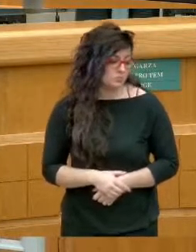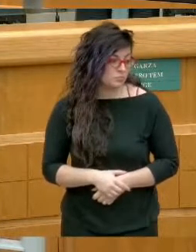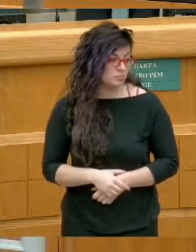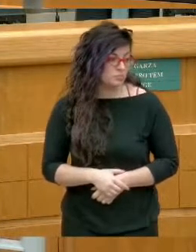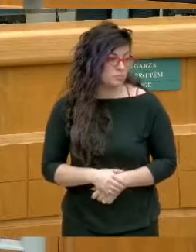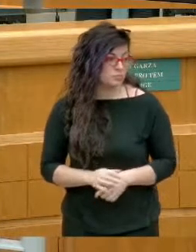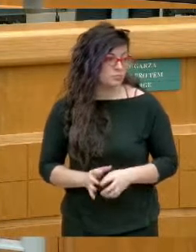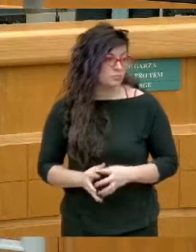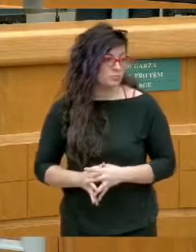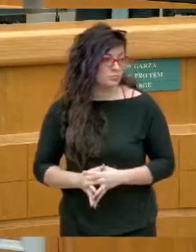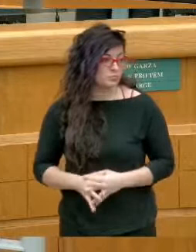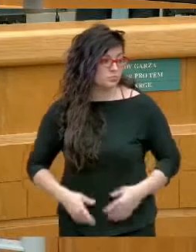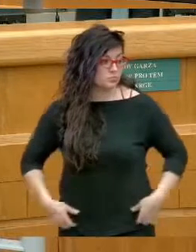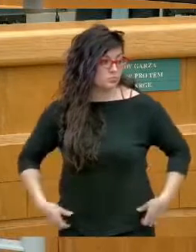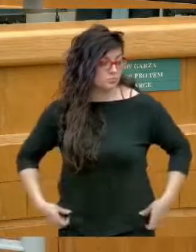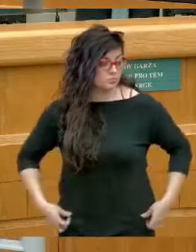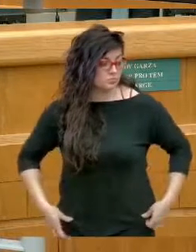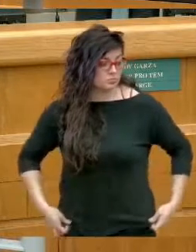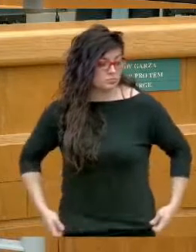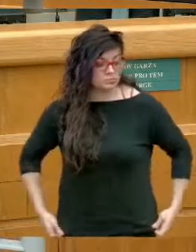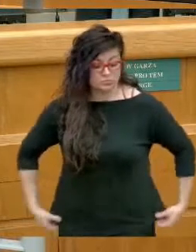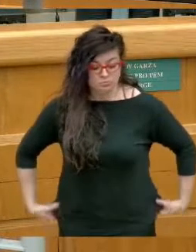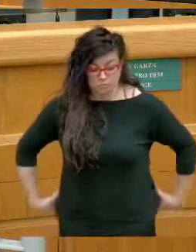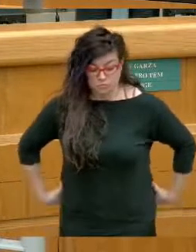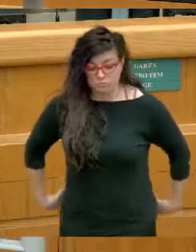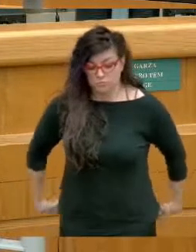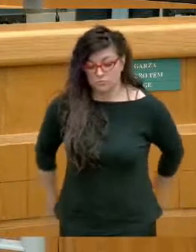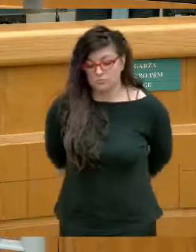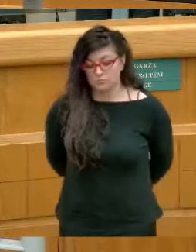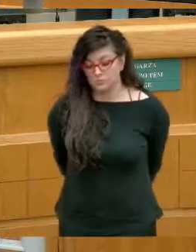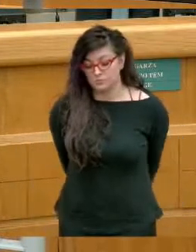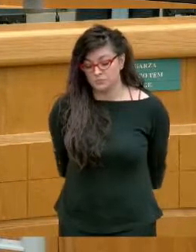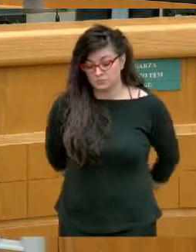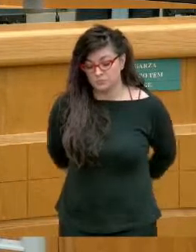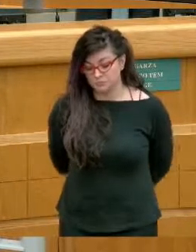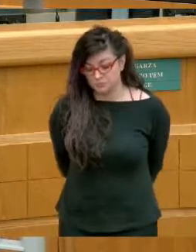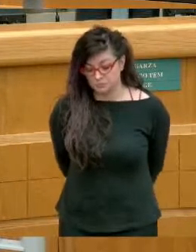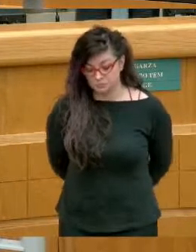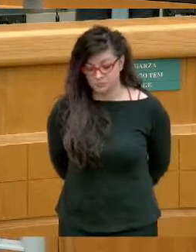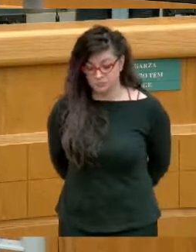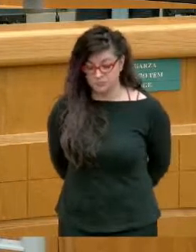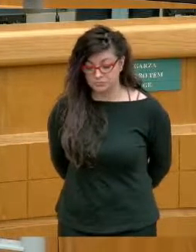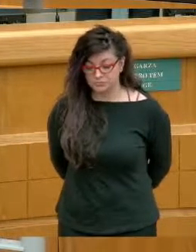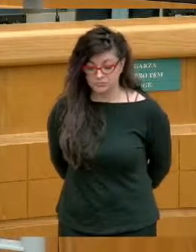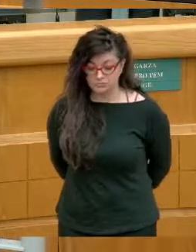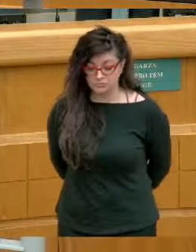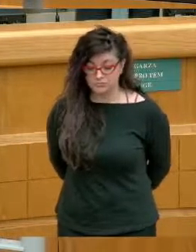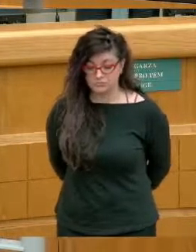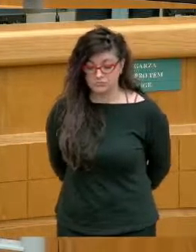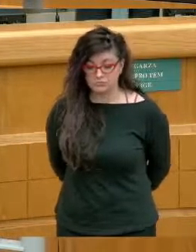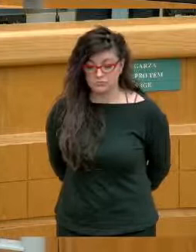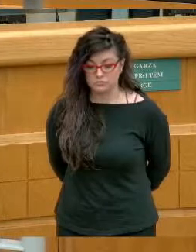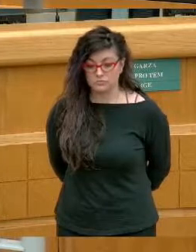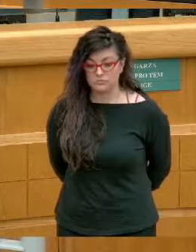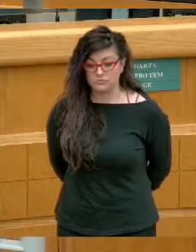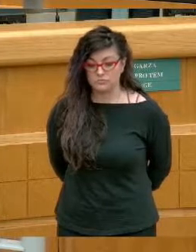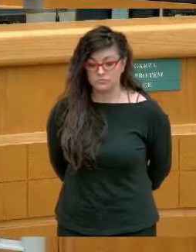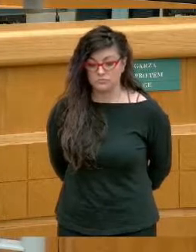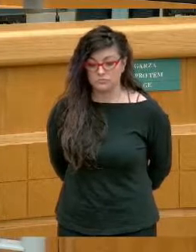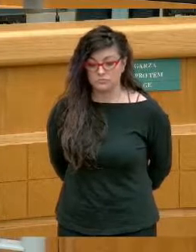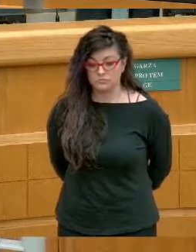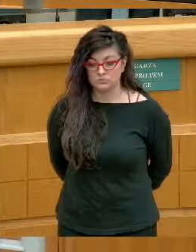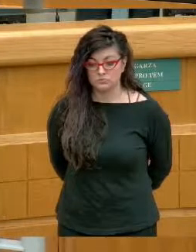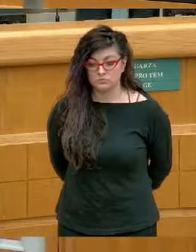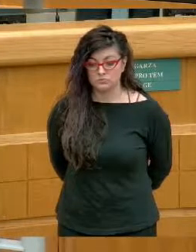han reportado 22 casos confirmados por el virus, haciendo un total de 231 casos. 133 son hombres, 98 son